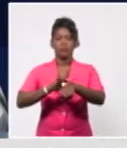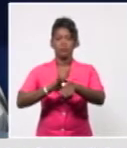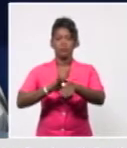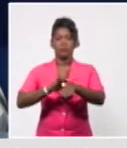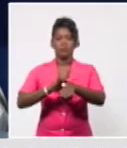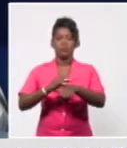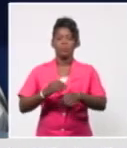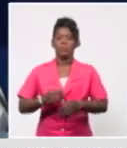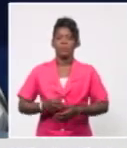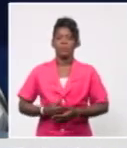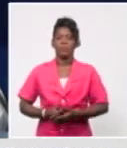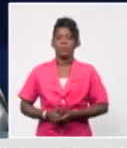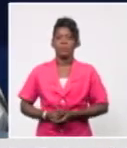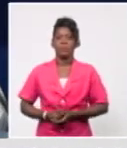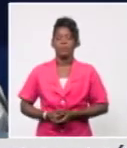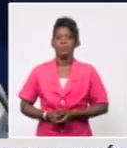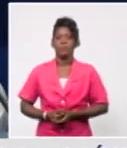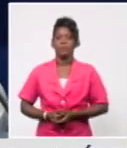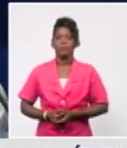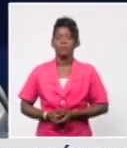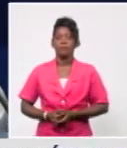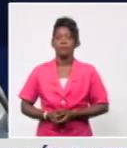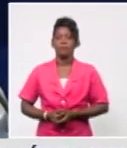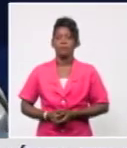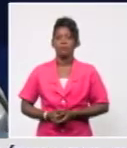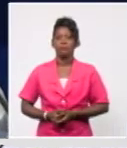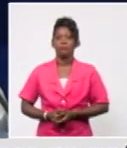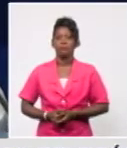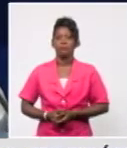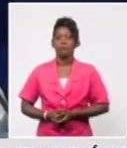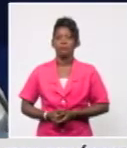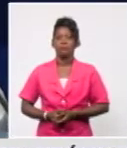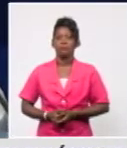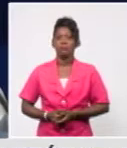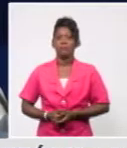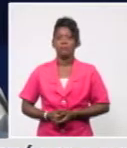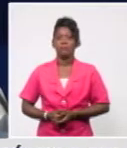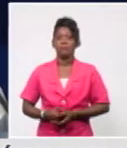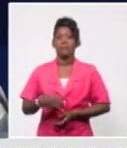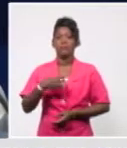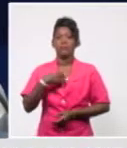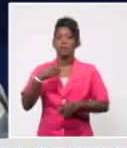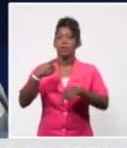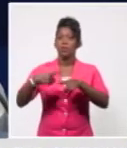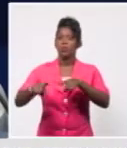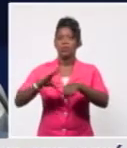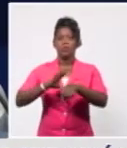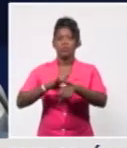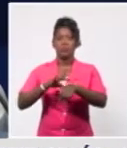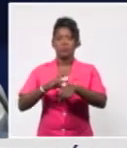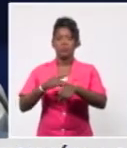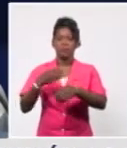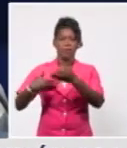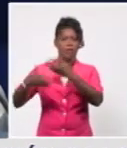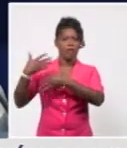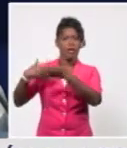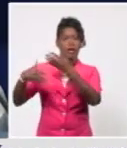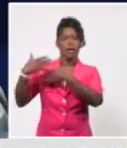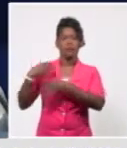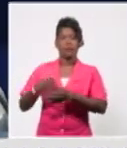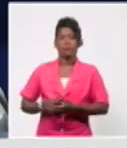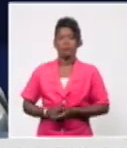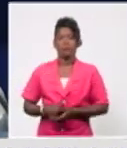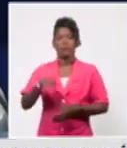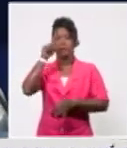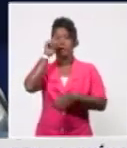in Camagüey after testing positive for COVID-19. After 14 days in